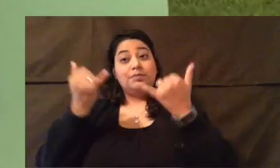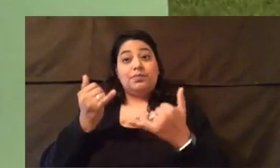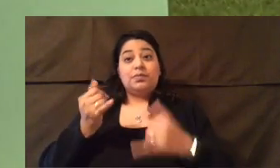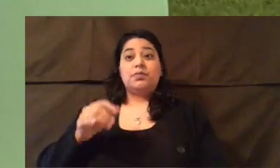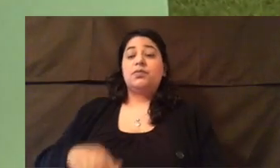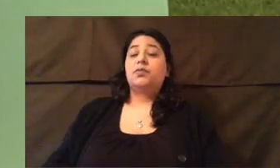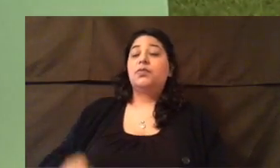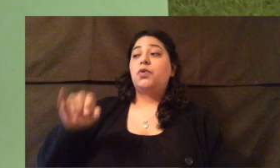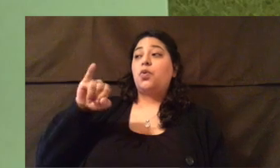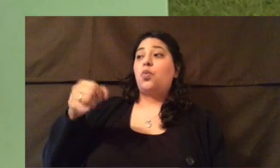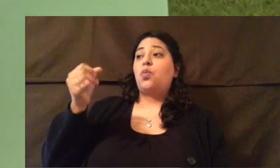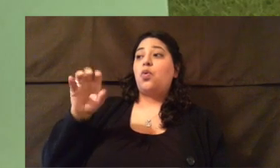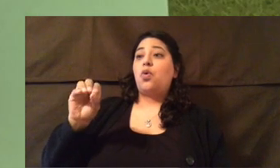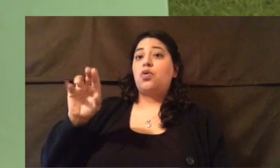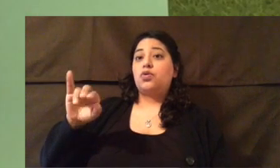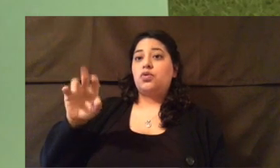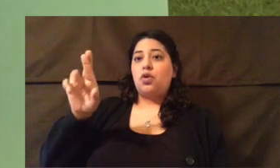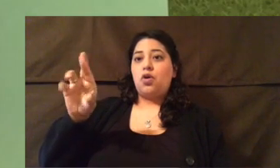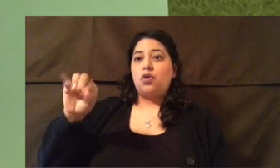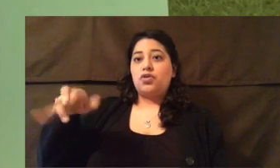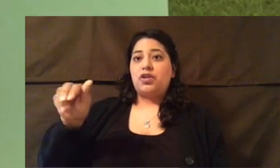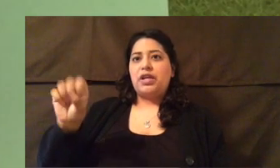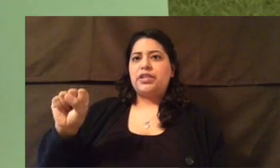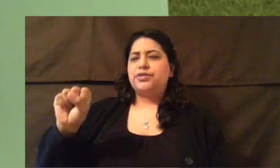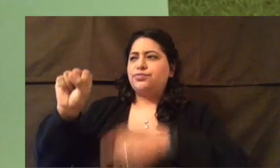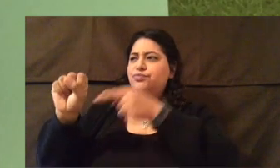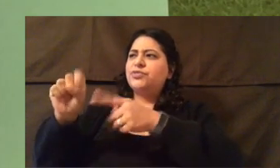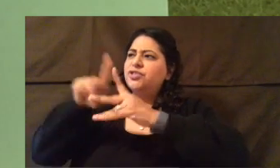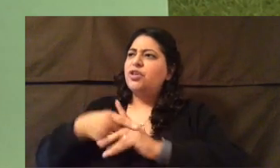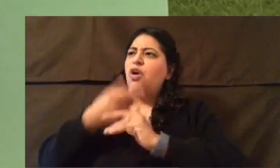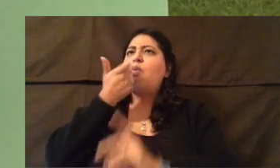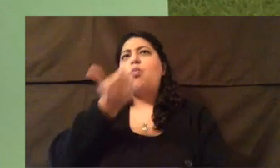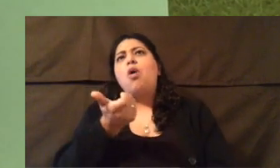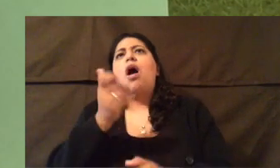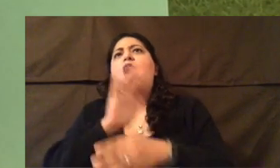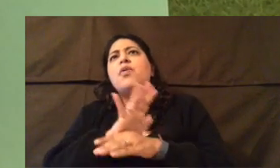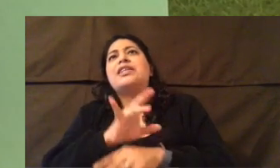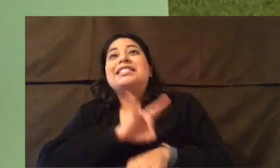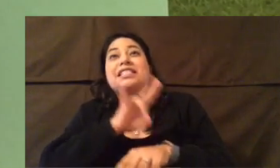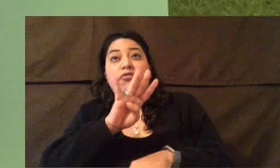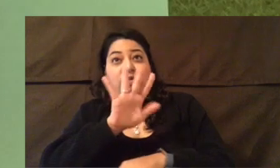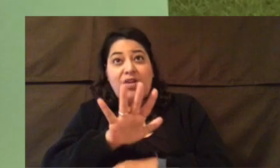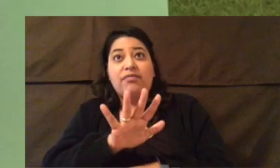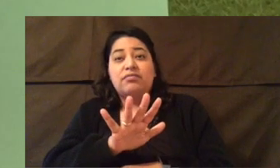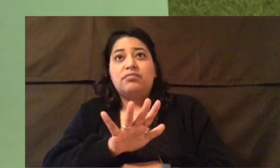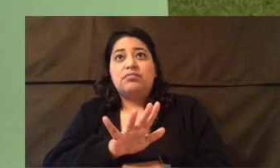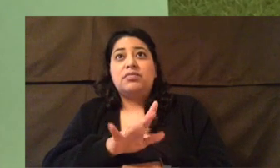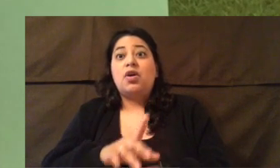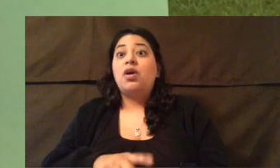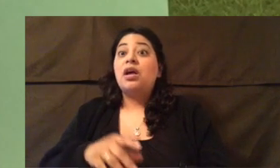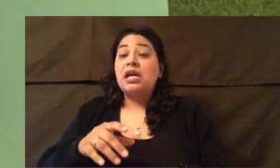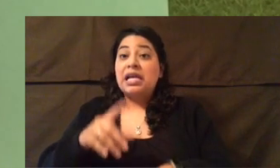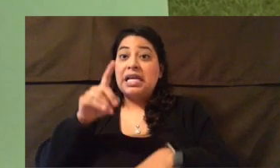Okay, so now I have Miss Rojas. And Miss Rojas started watching a movie at 7:45. The movie was